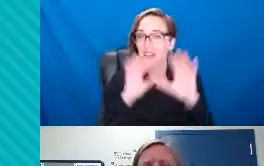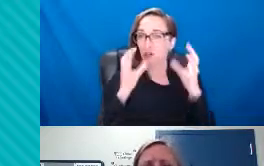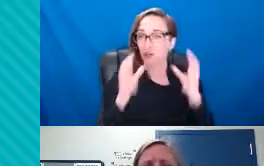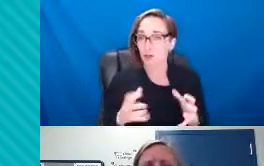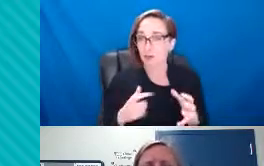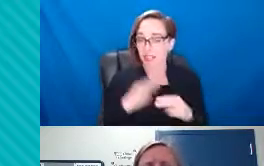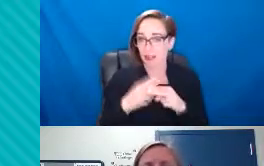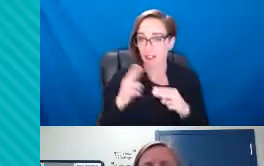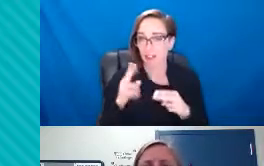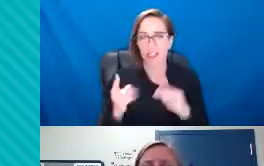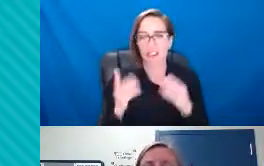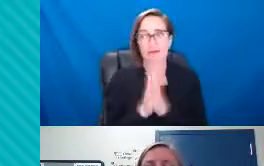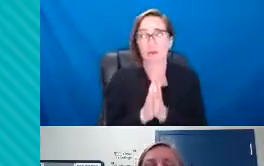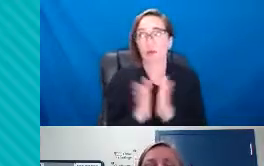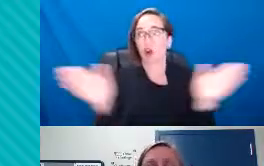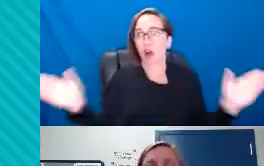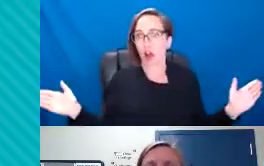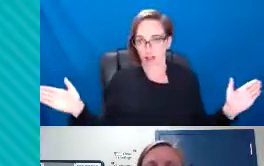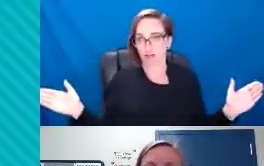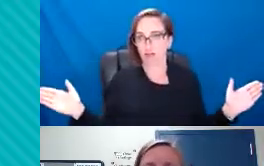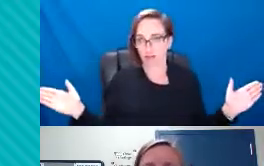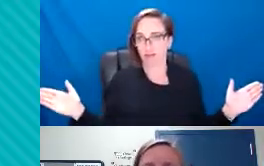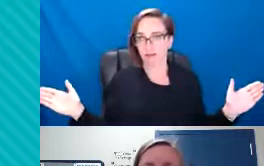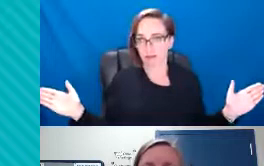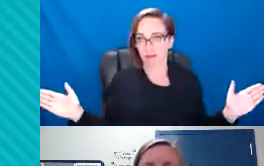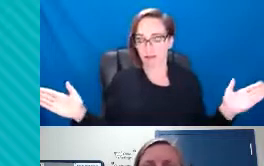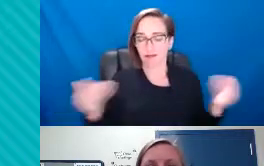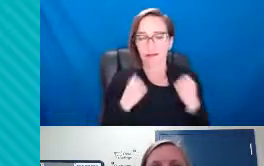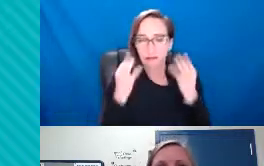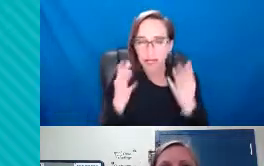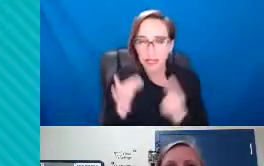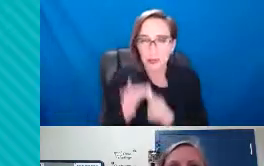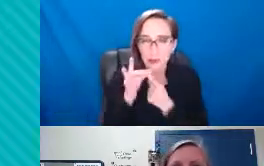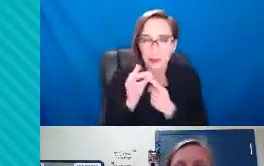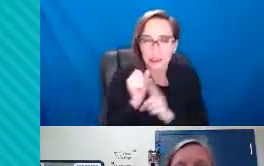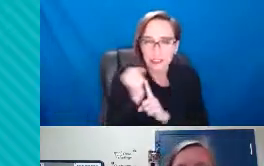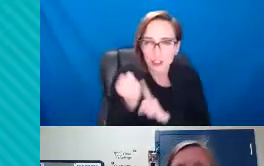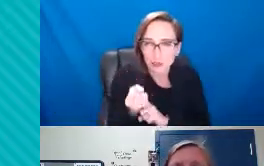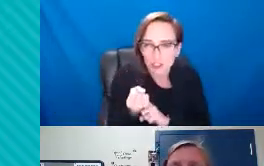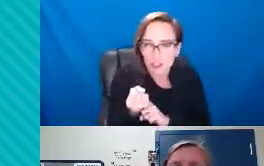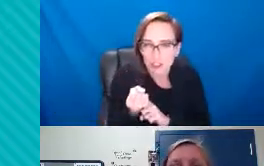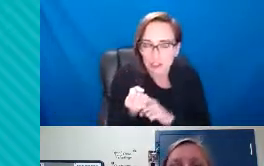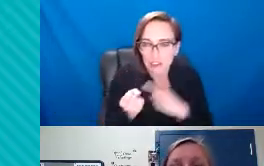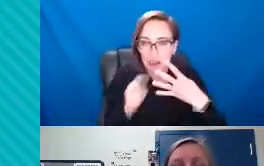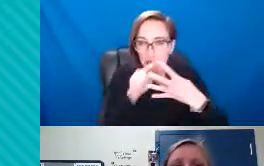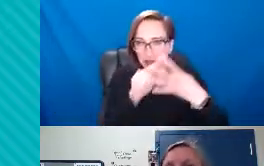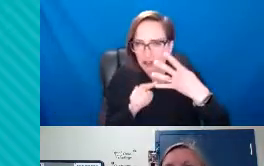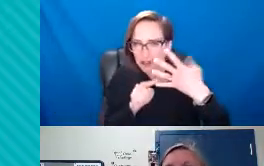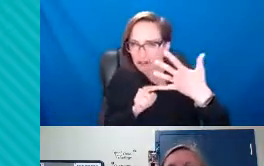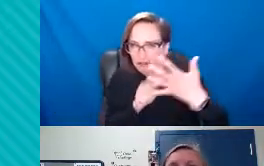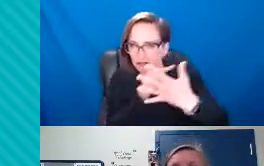broad overview. There are so many situations when those groupings and those modes